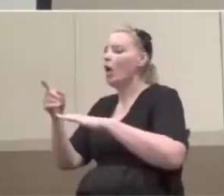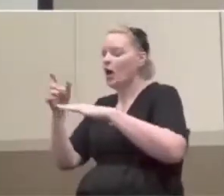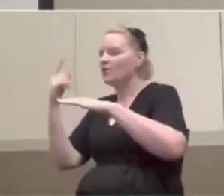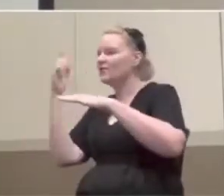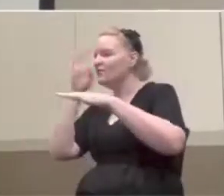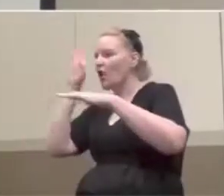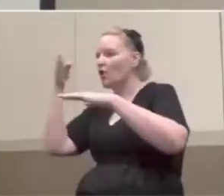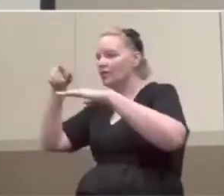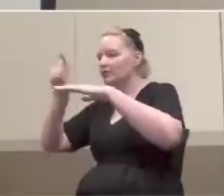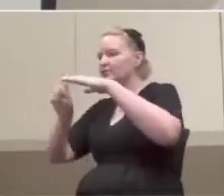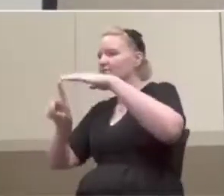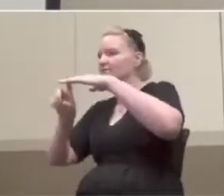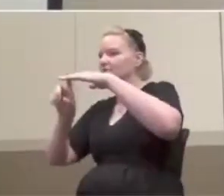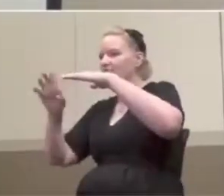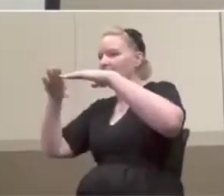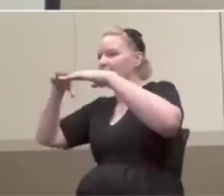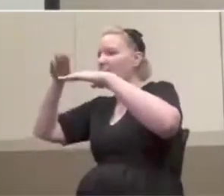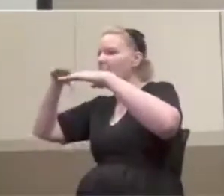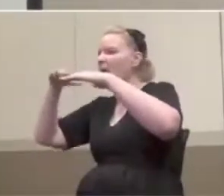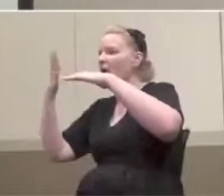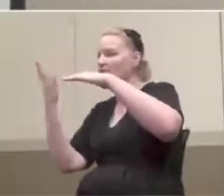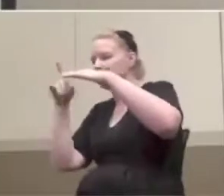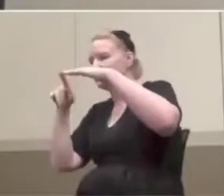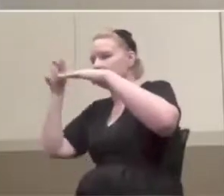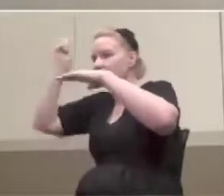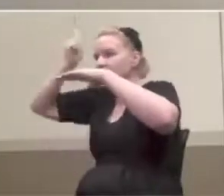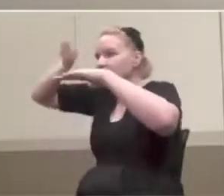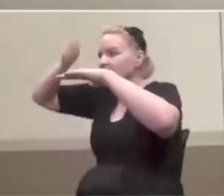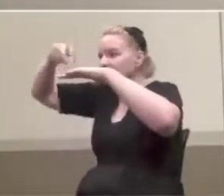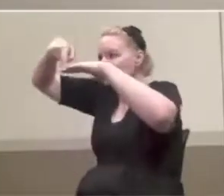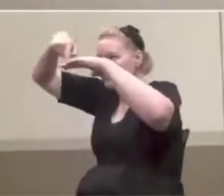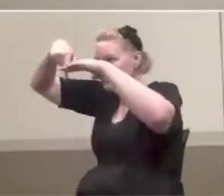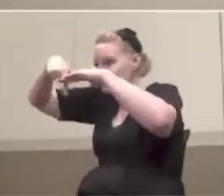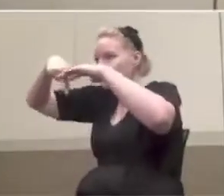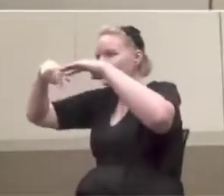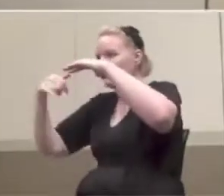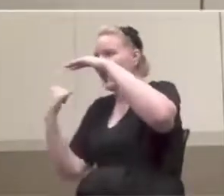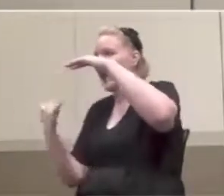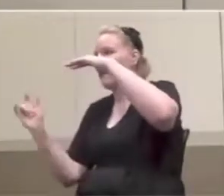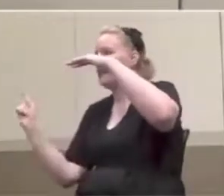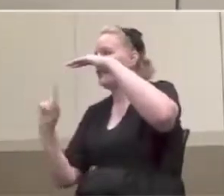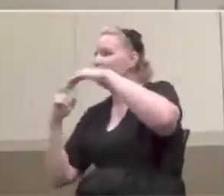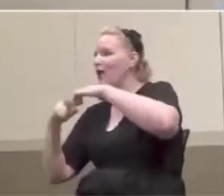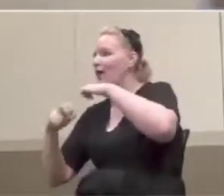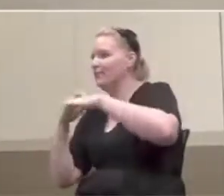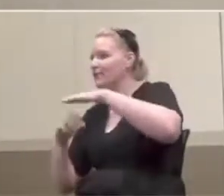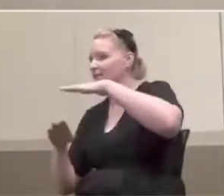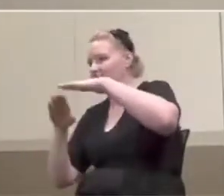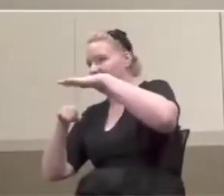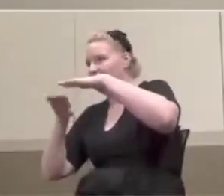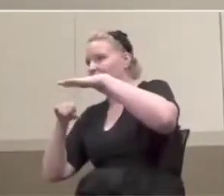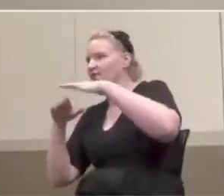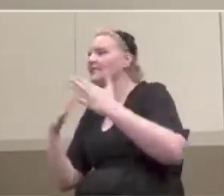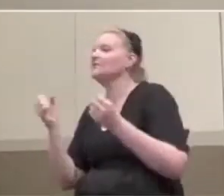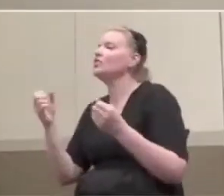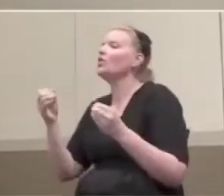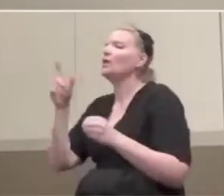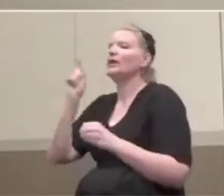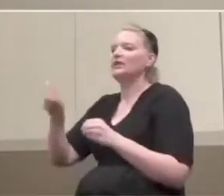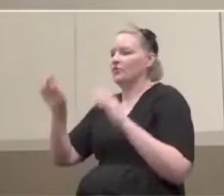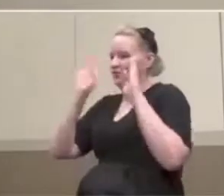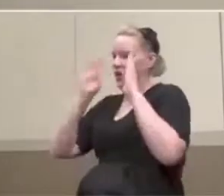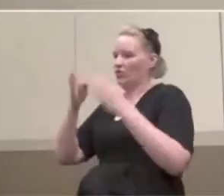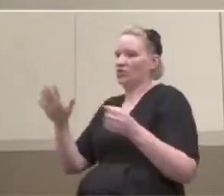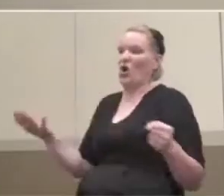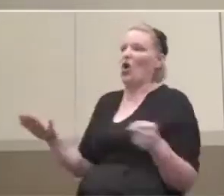about your approach back there is that you cover all of these. You're going from a very pluralistic, holistic kind of approach in trying